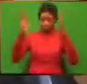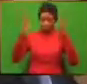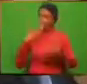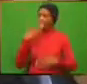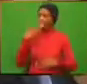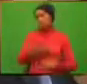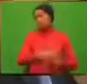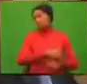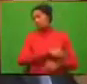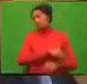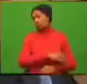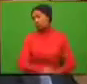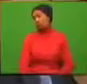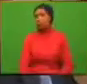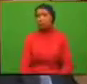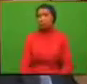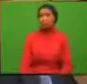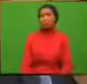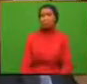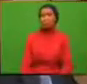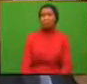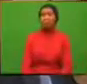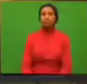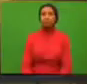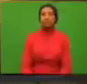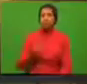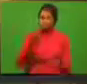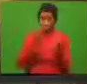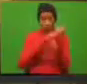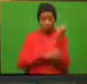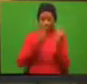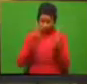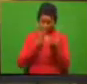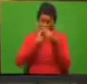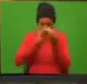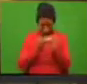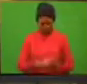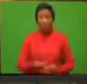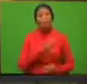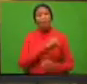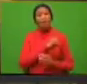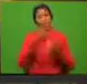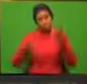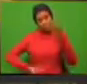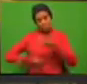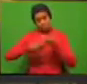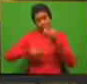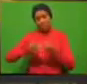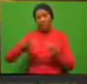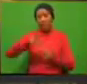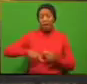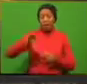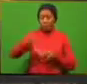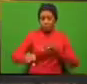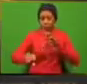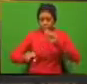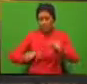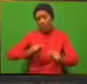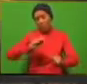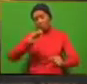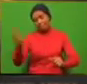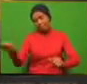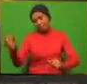Thank you. It must be amended to make provision for expropriation of land